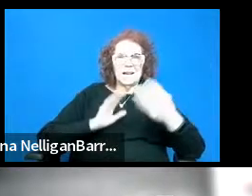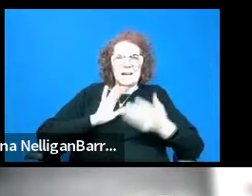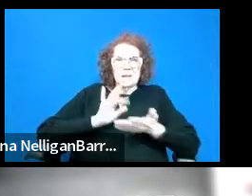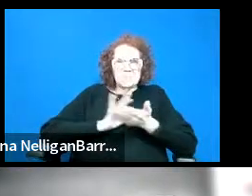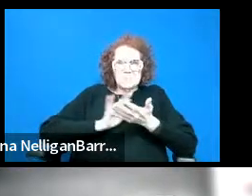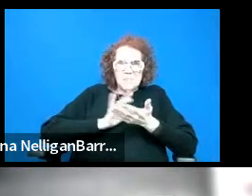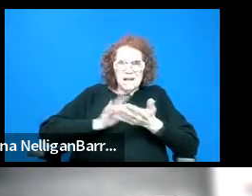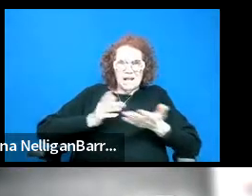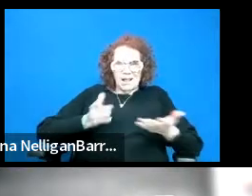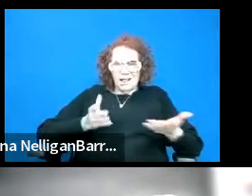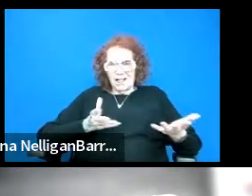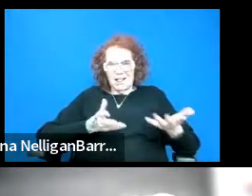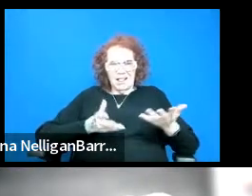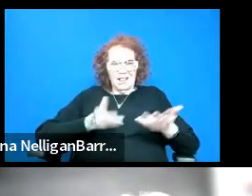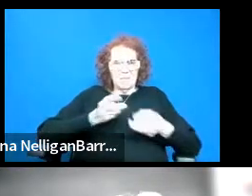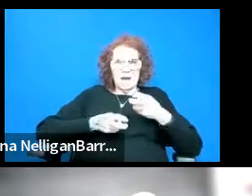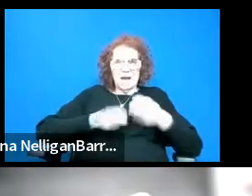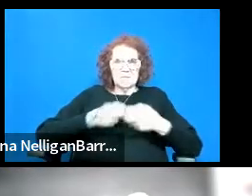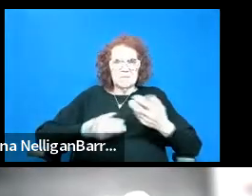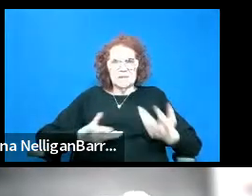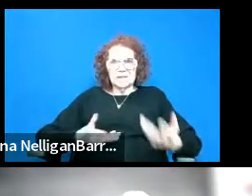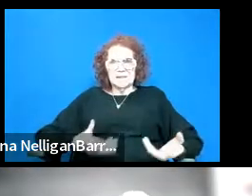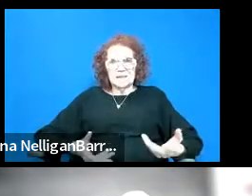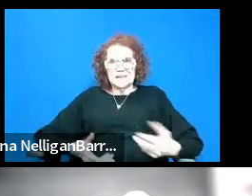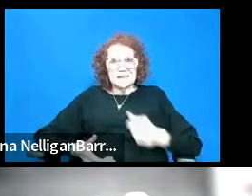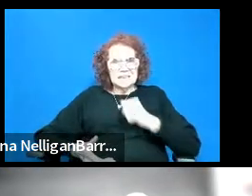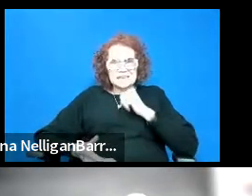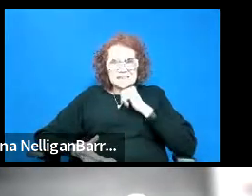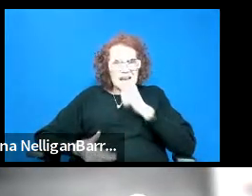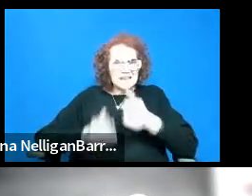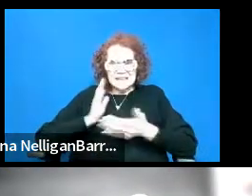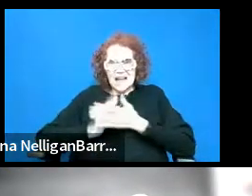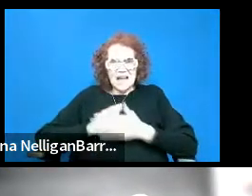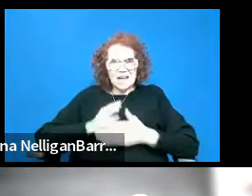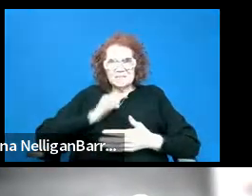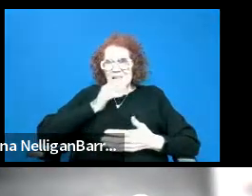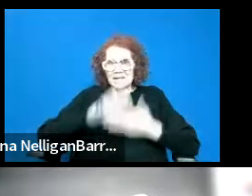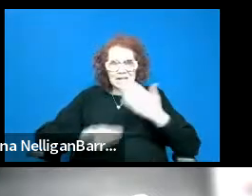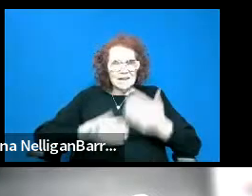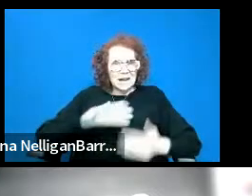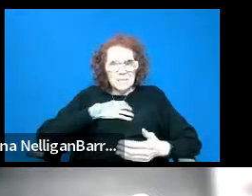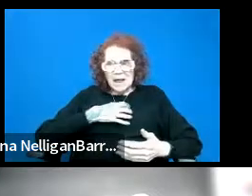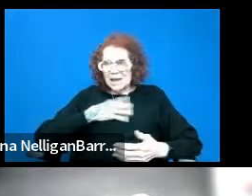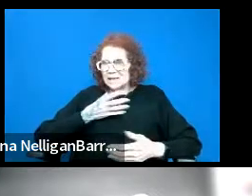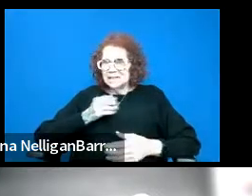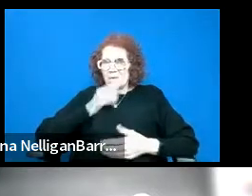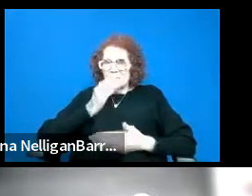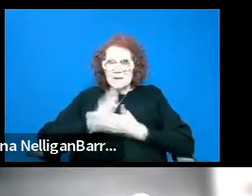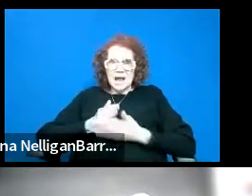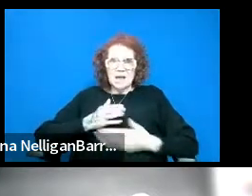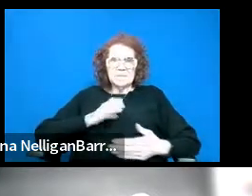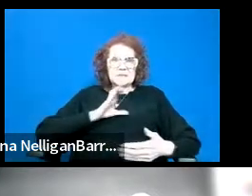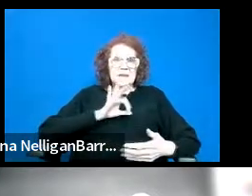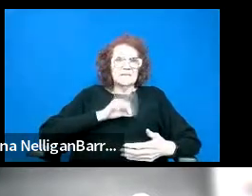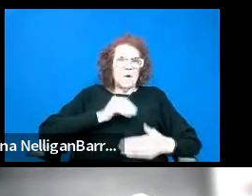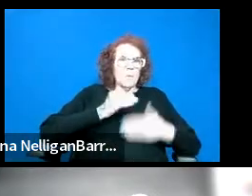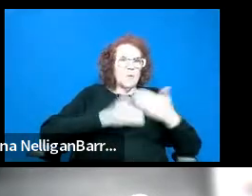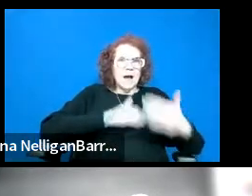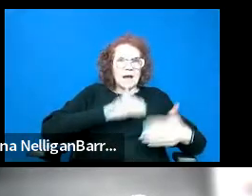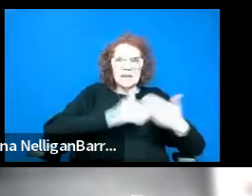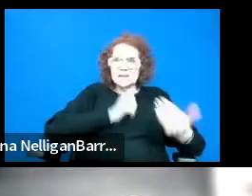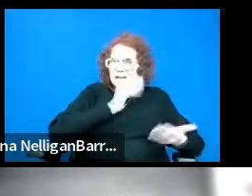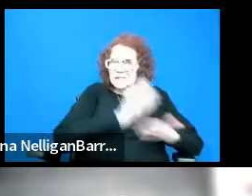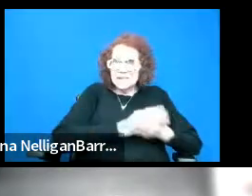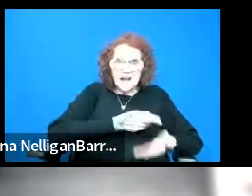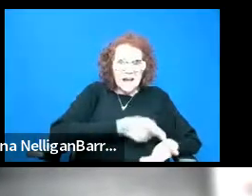It doesn't stop. It doesn't go away. Complaints don't stop. C of O process doesn't stop. Construction permits don't stop. And